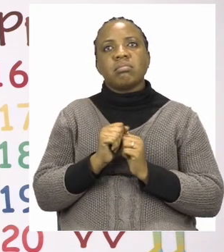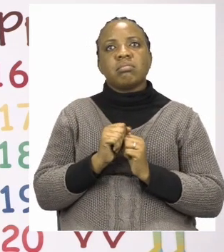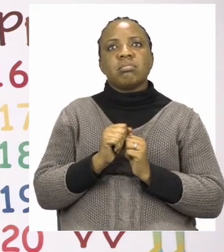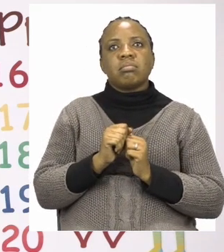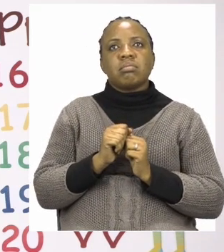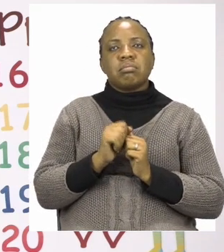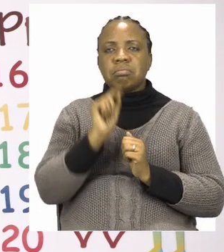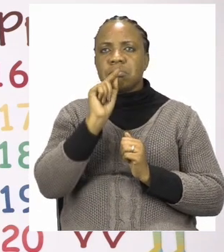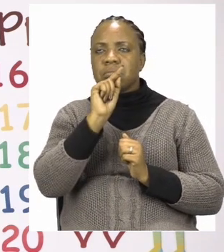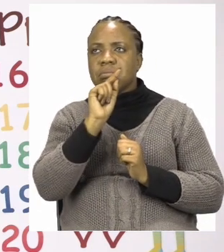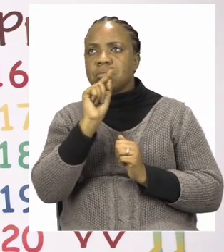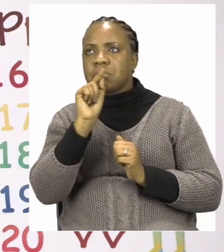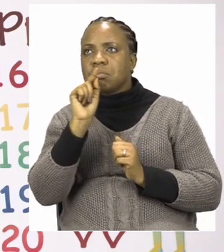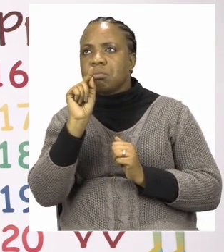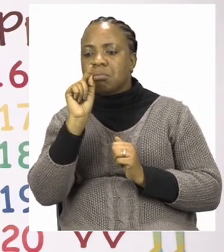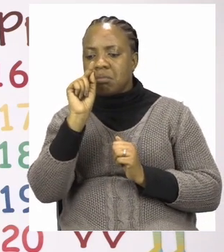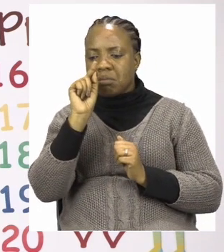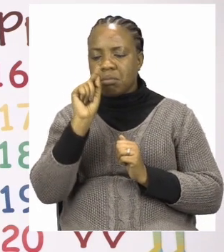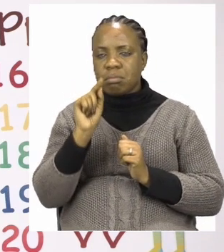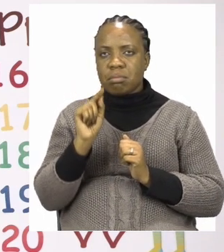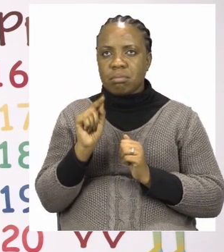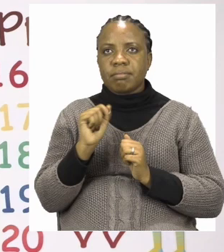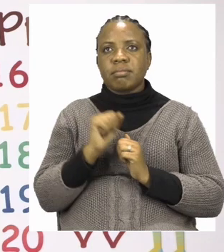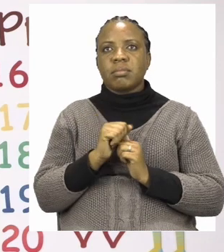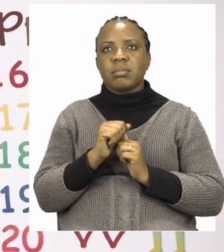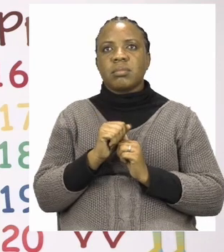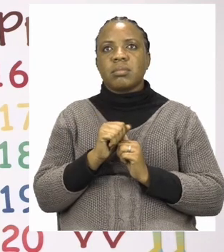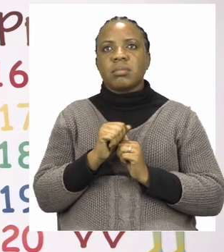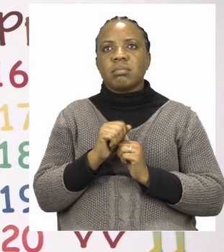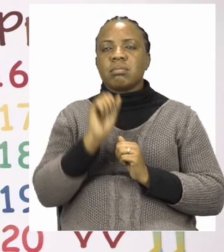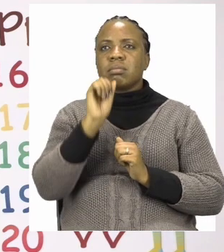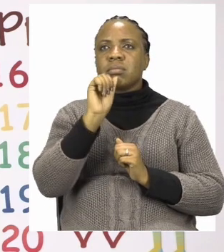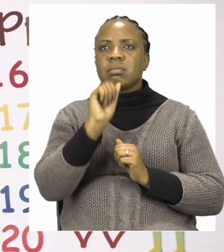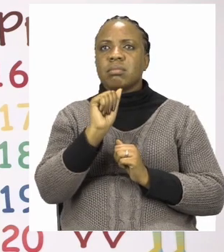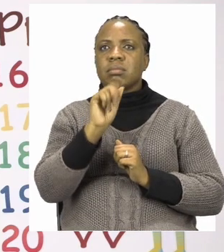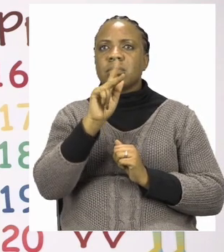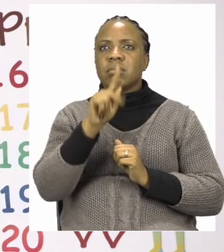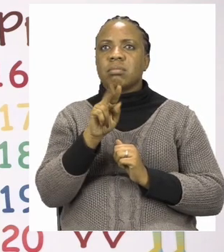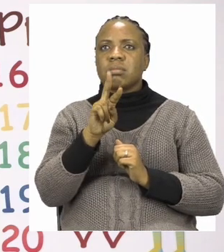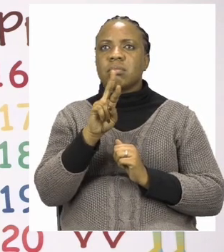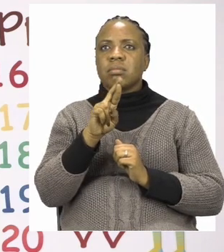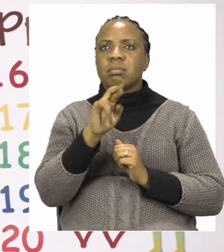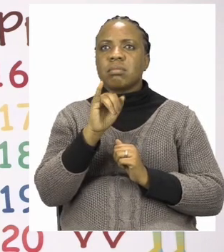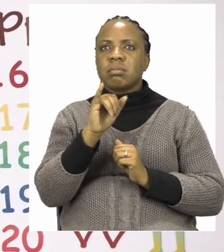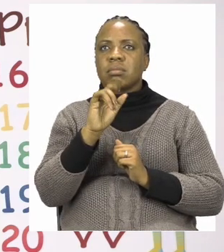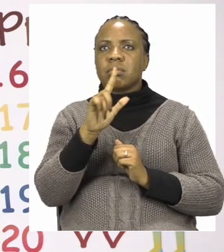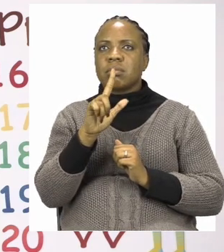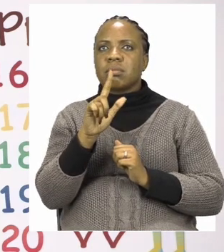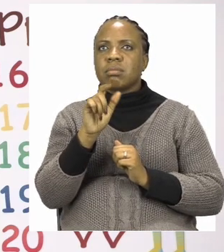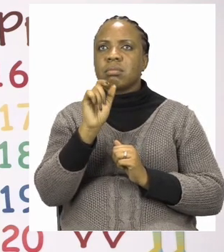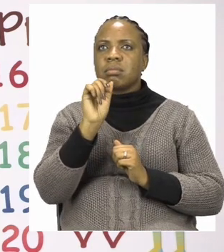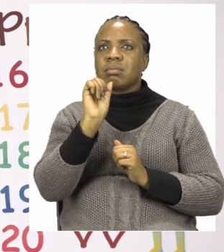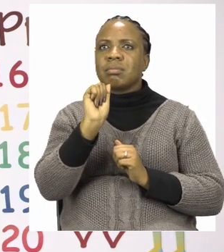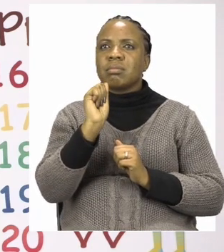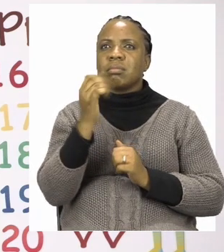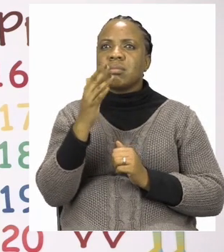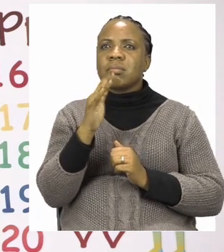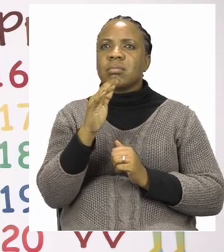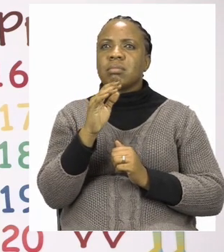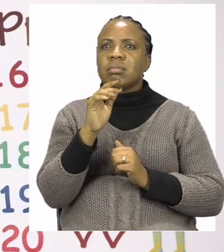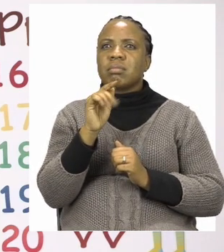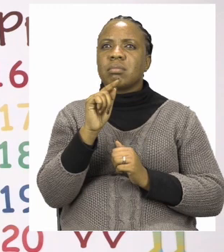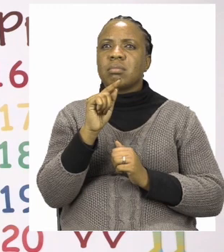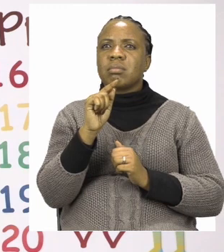check across or going down. We are looking for an A. So I'm going to go around and look for an